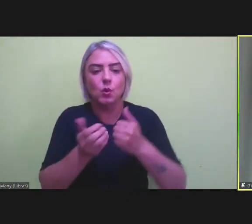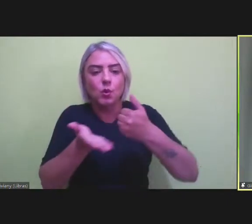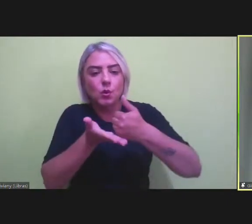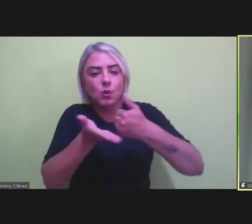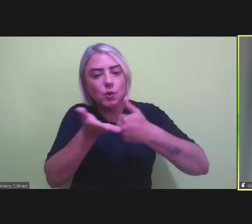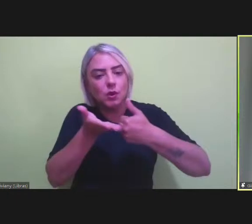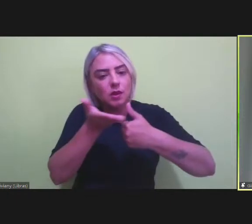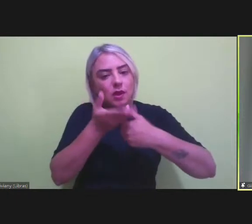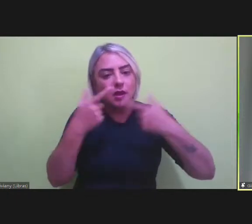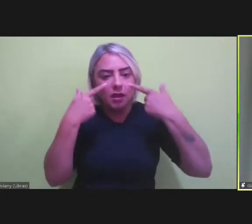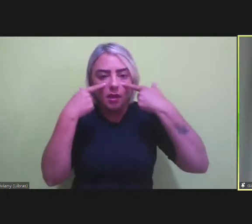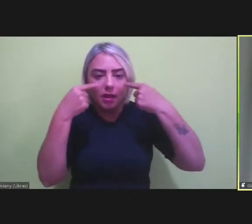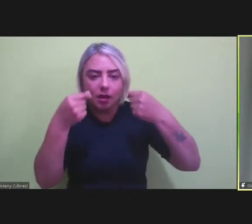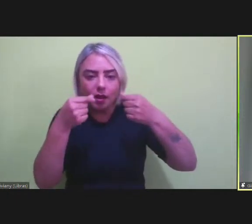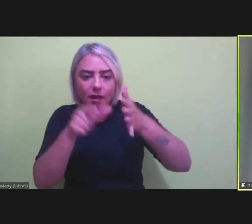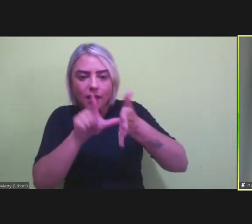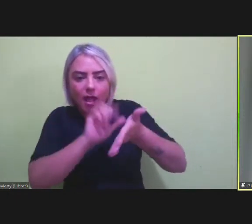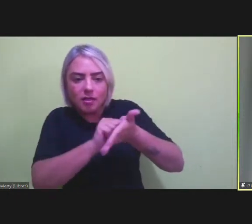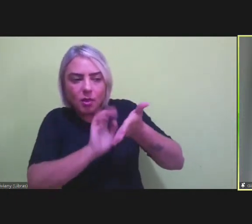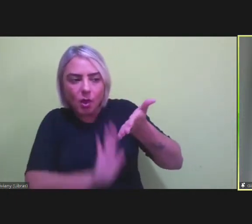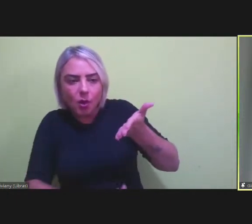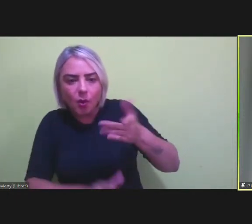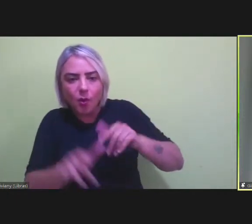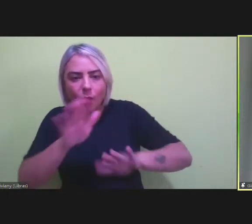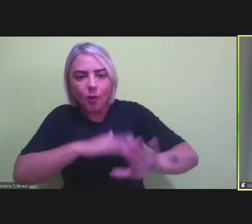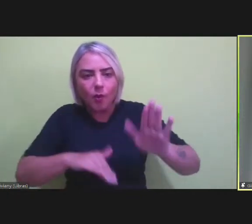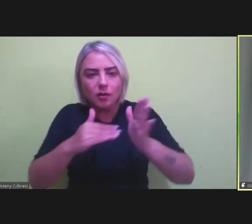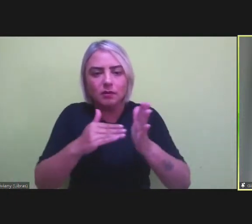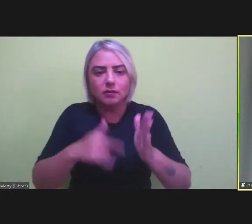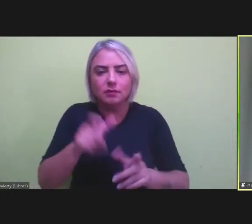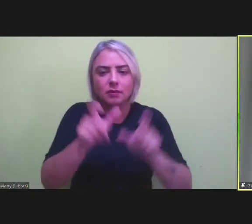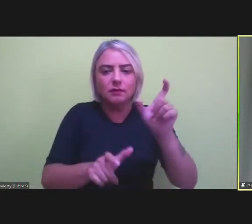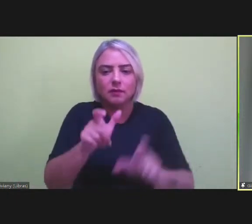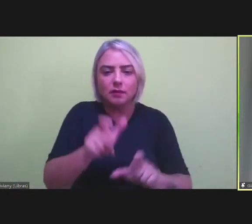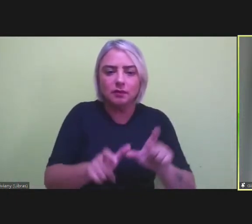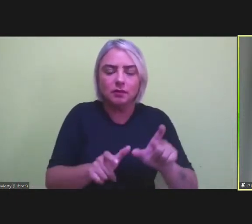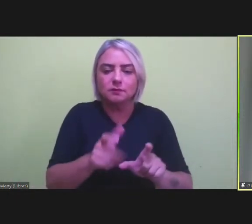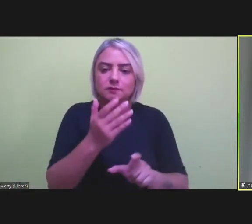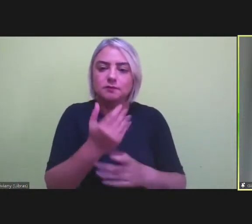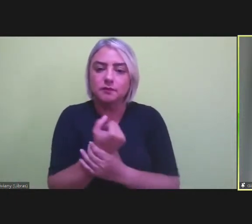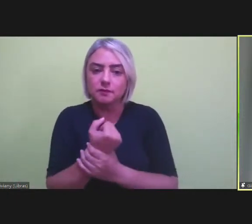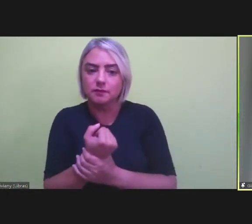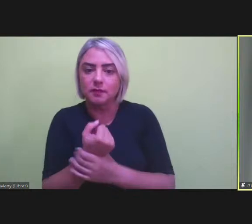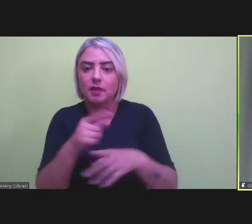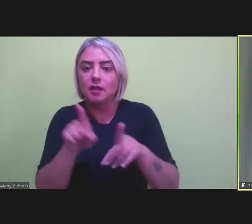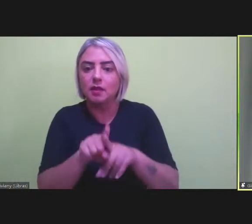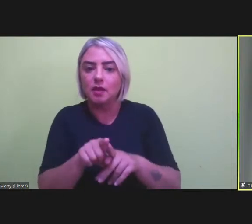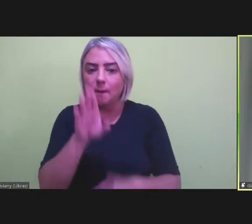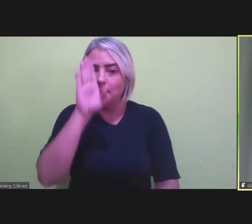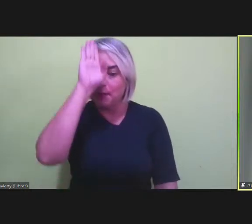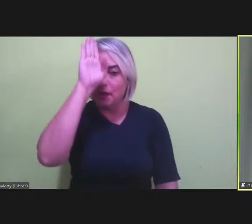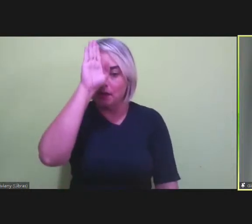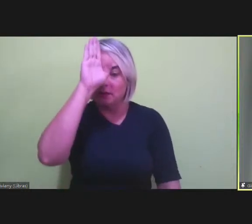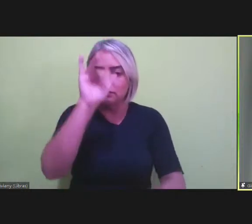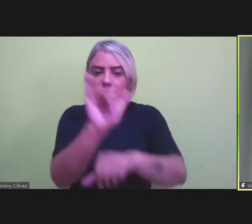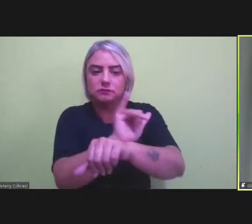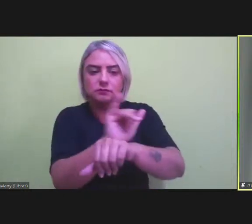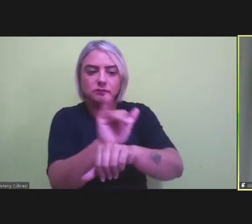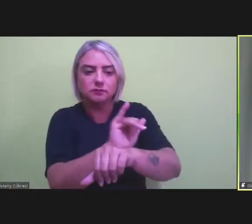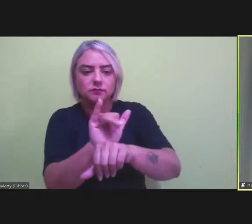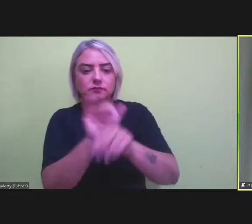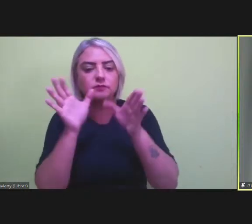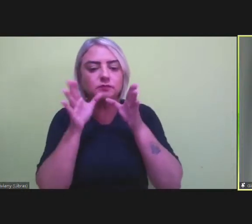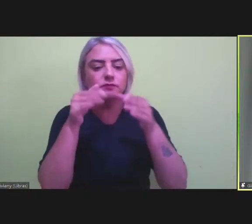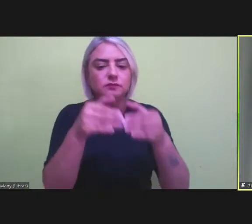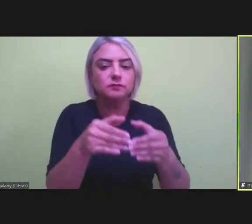prioritizing in all essential levels of preventive actions and all the ways of malnutrition, like the prioritizing